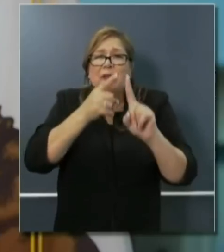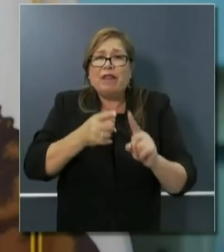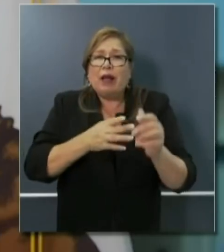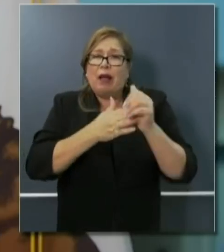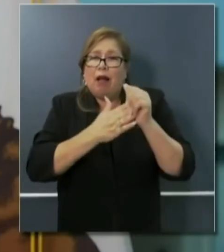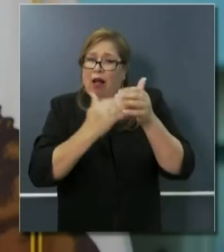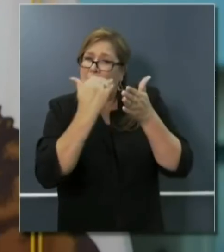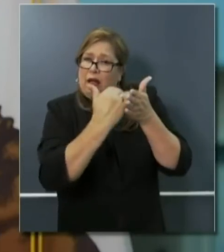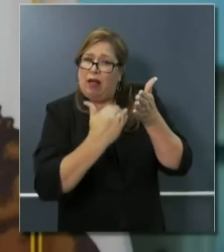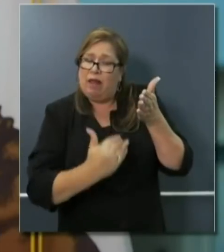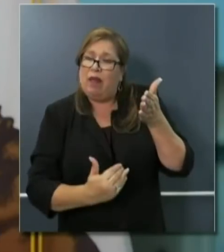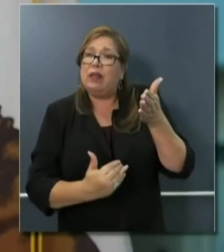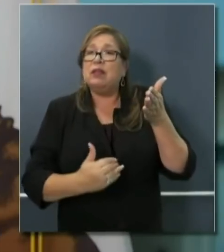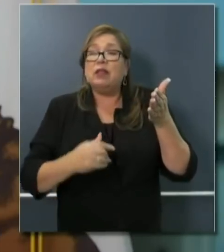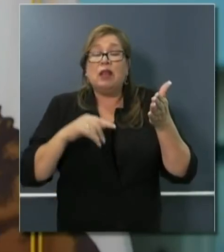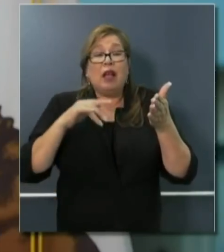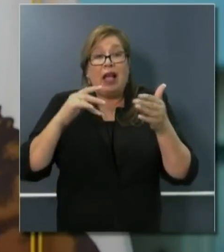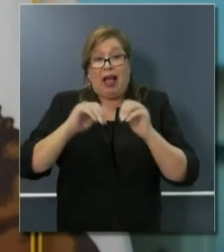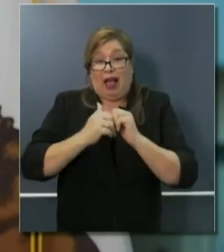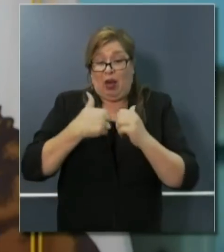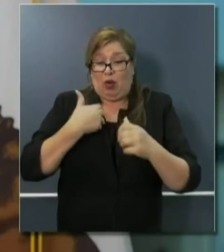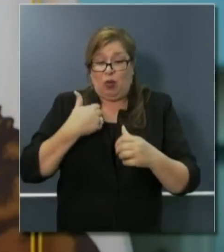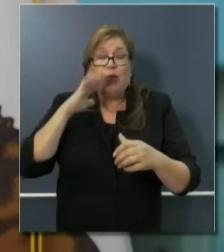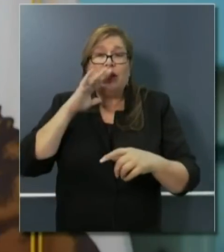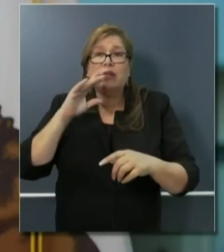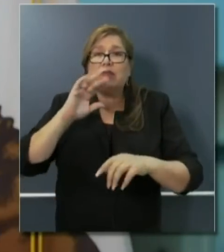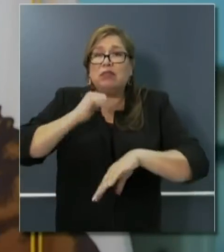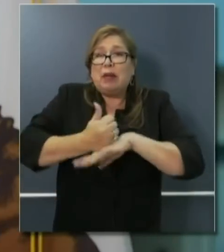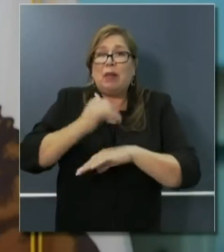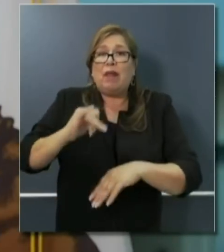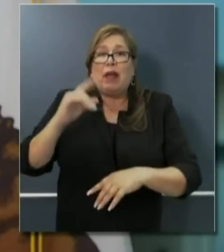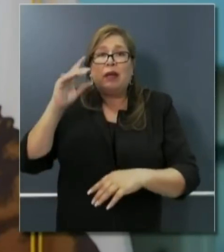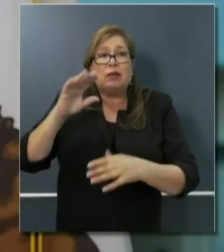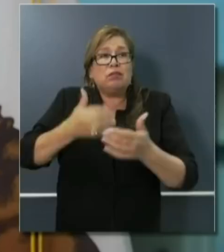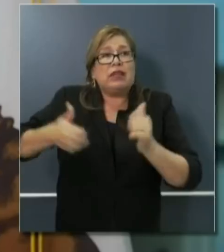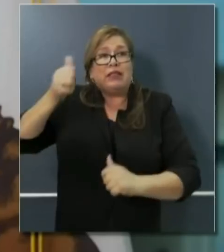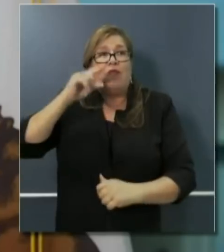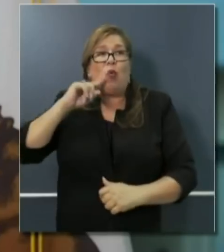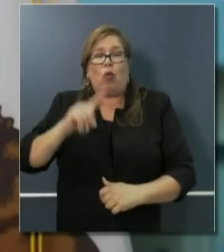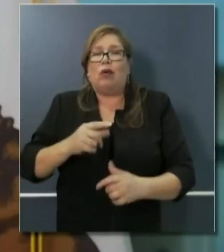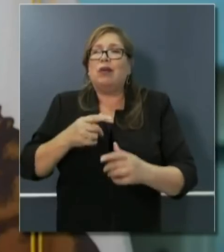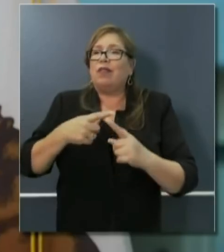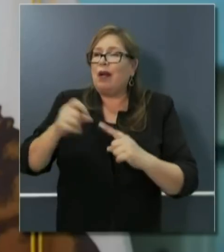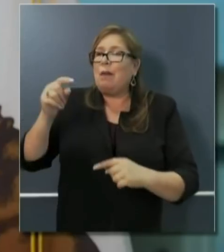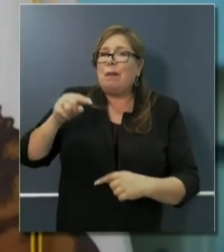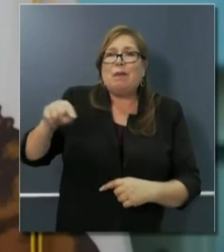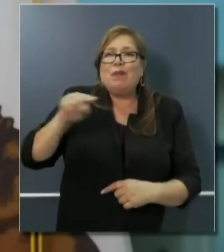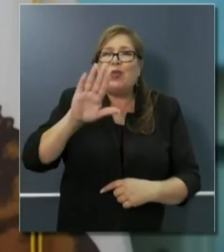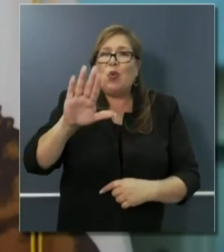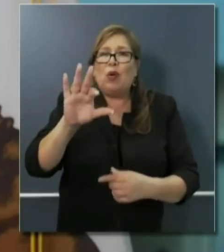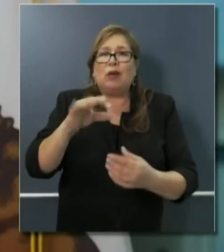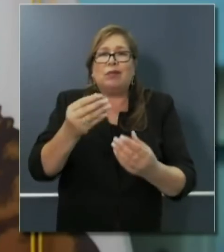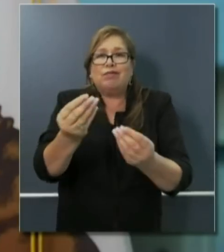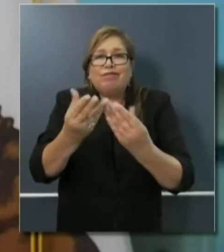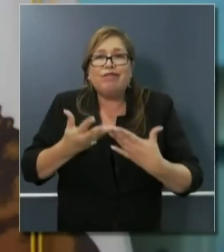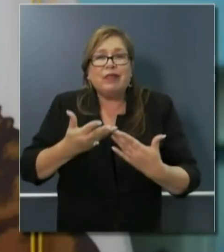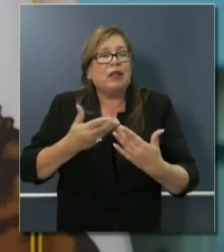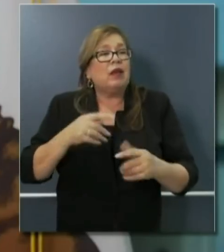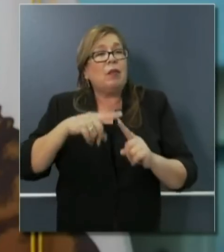based upon the feedback you're providing us and the feedback you're getting from folks all across the state of